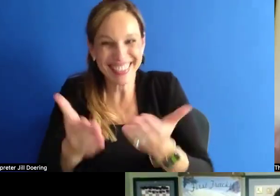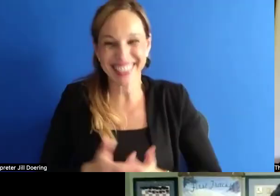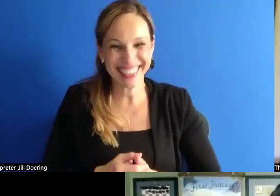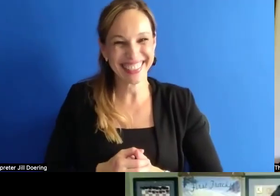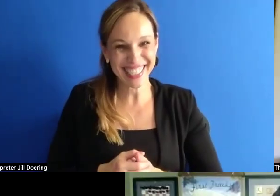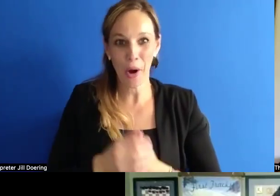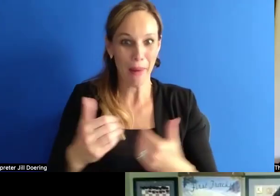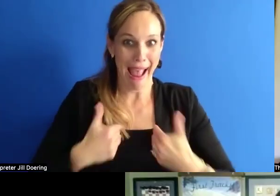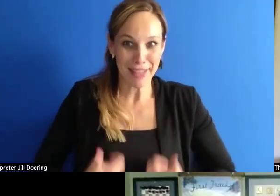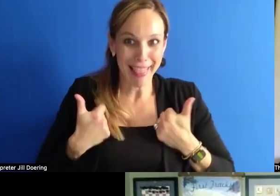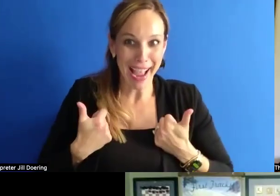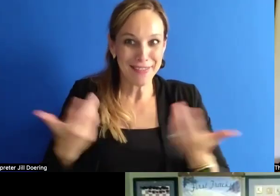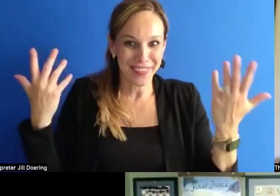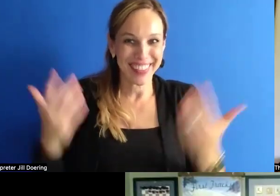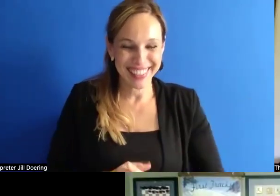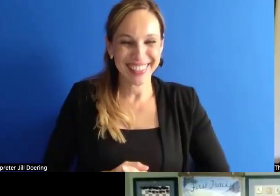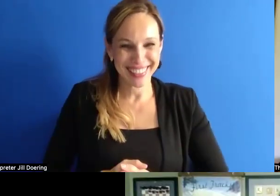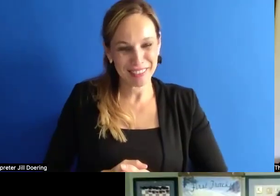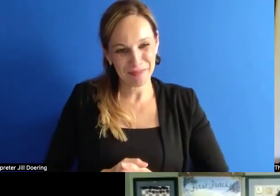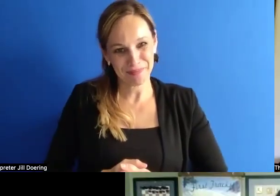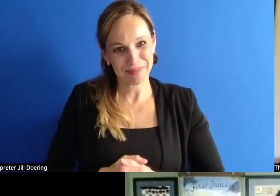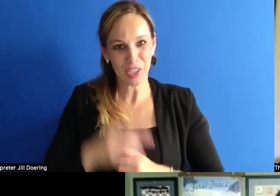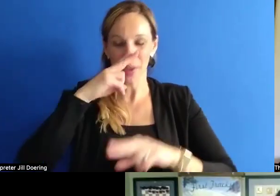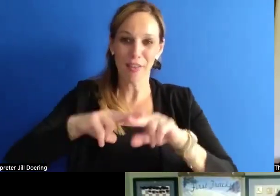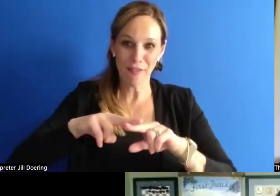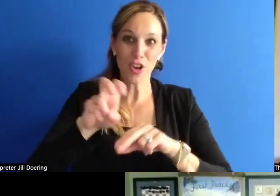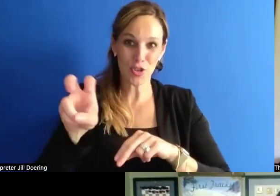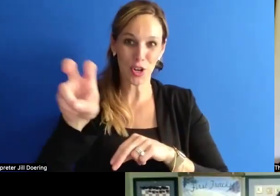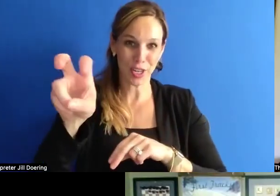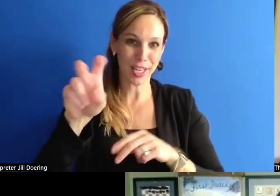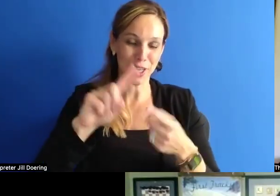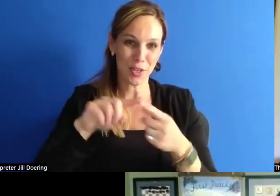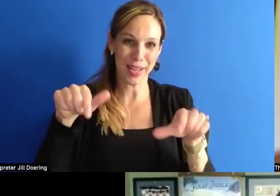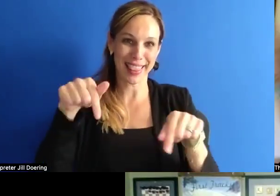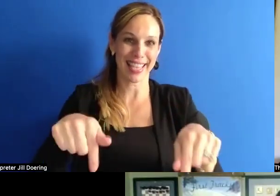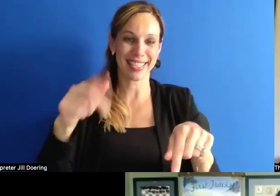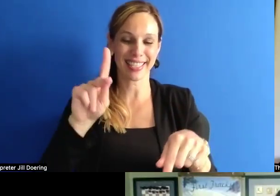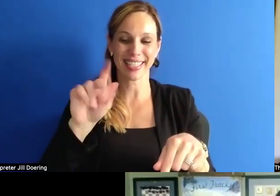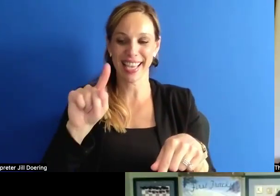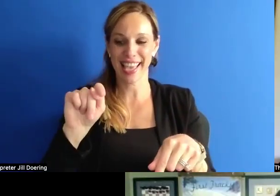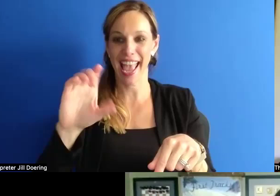a life, you know. So it's been a very fun journey doing the Cat Chat podcast